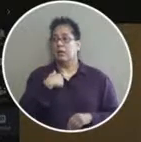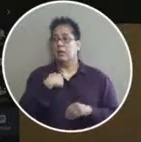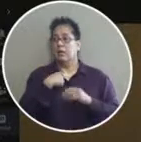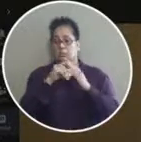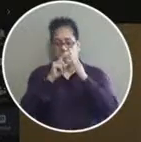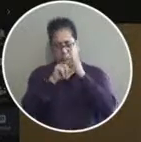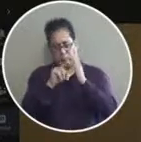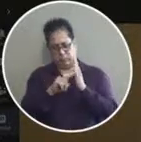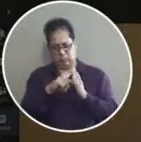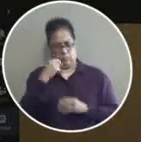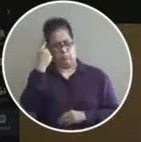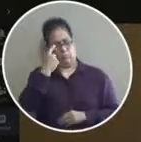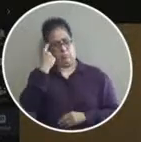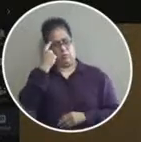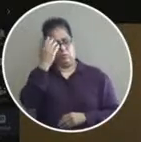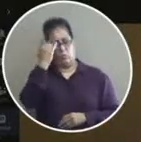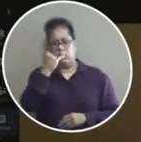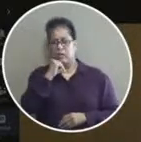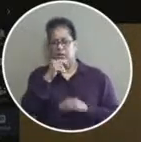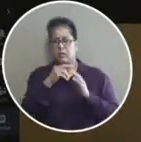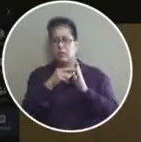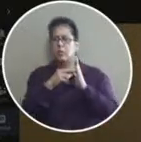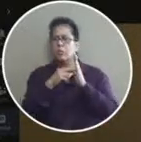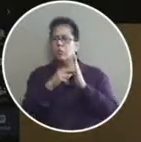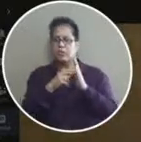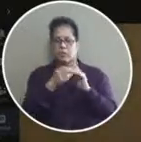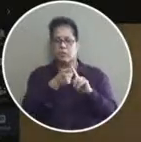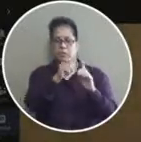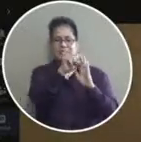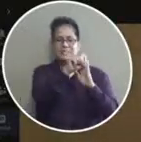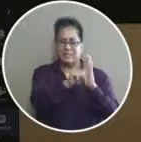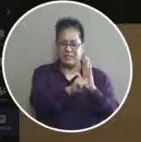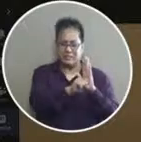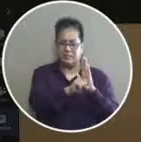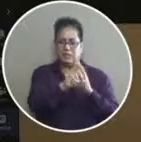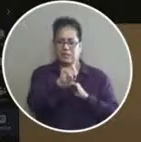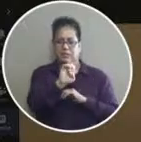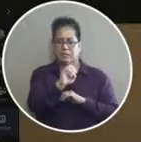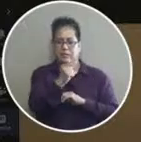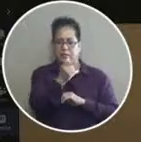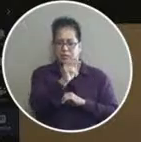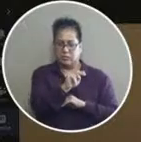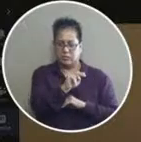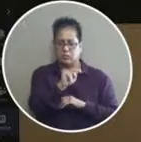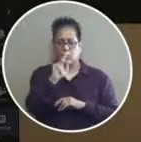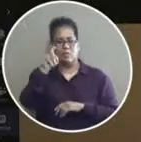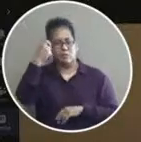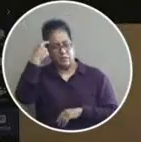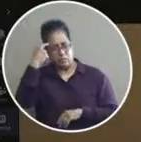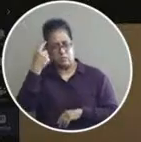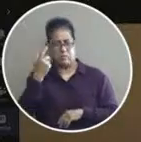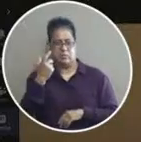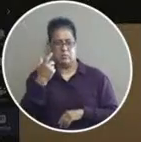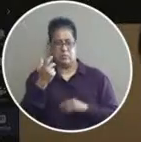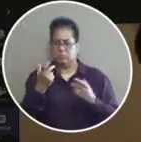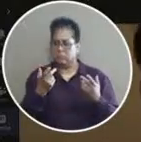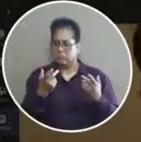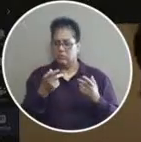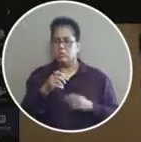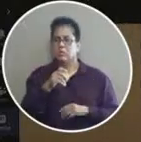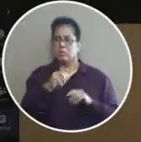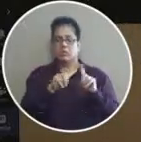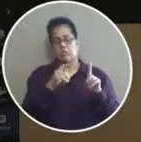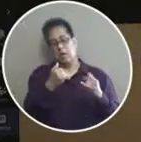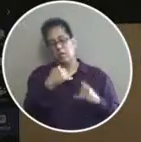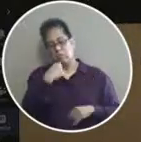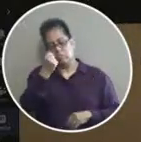looking at it, I was just wondering why there was not representation from our state delegation or our federal officials on this. And so, but I understand